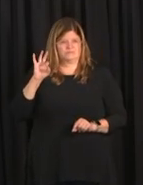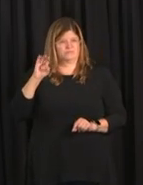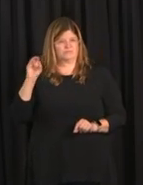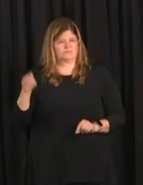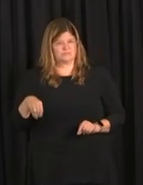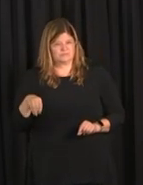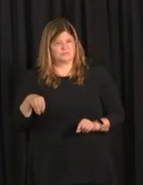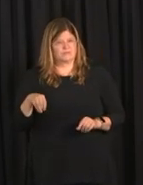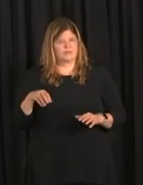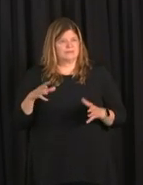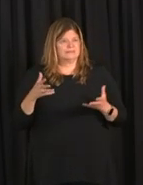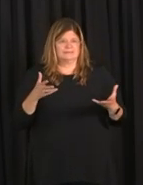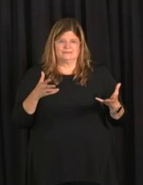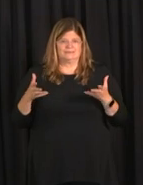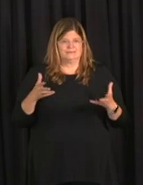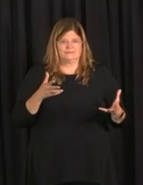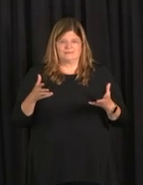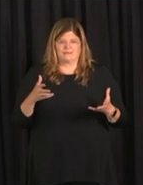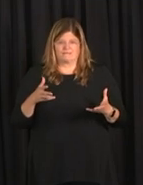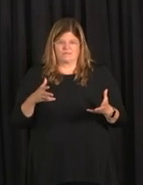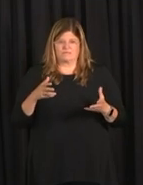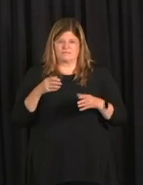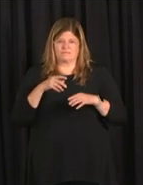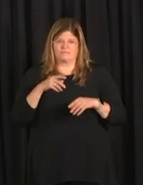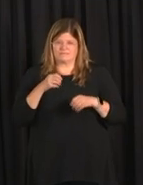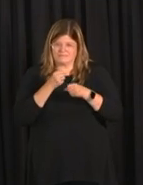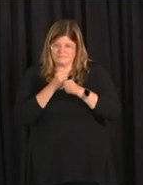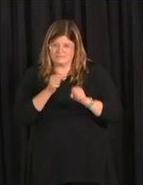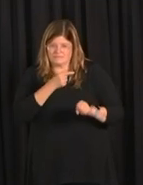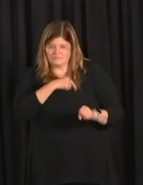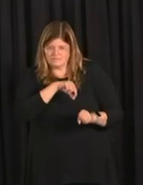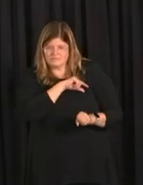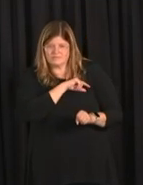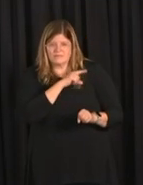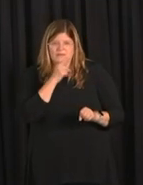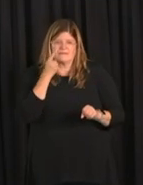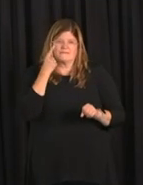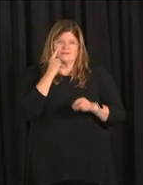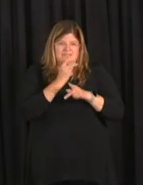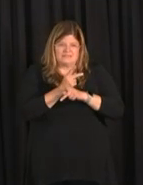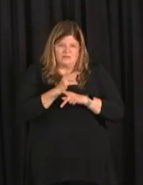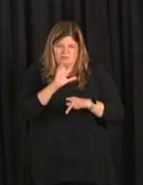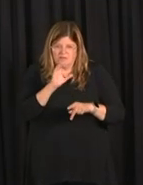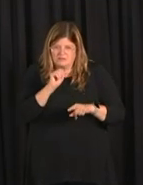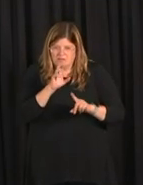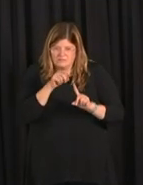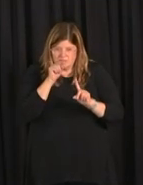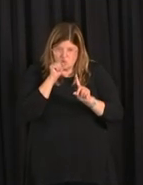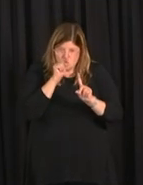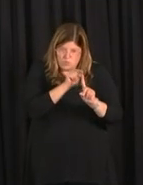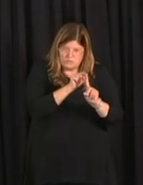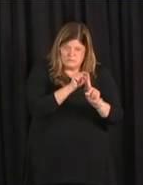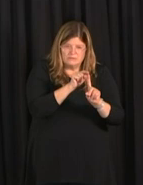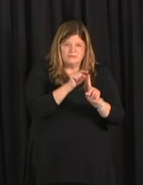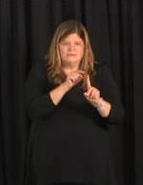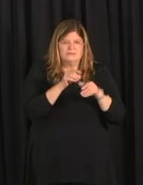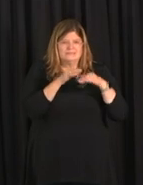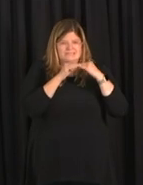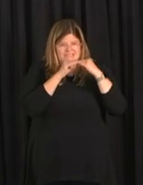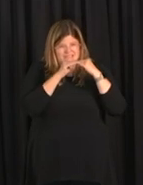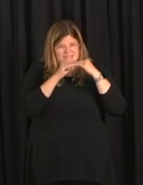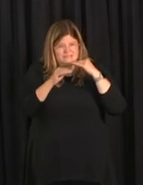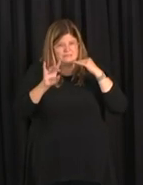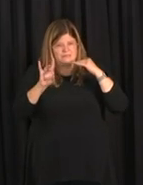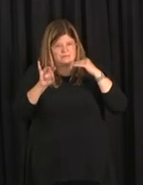range without compromise to patient safety and quality in the acute care environment. And so the goal of having it be sustained